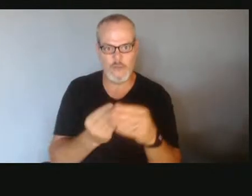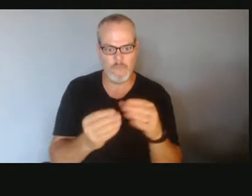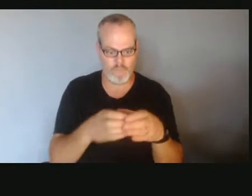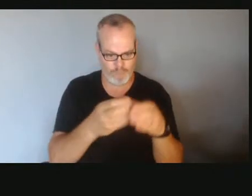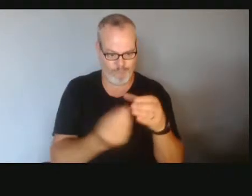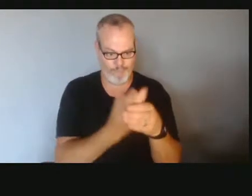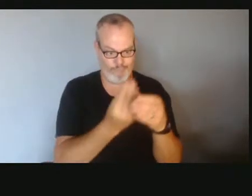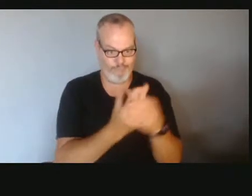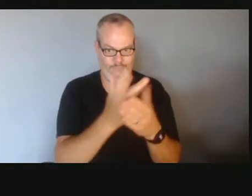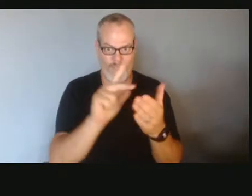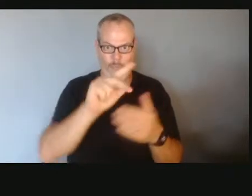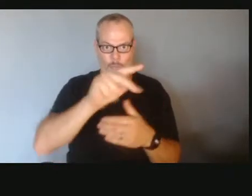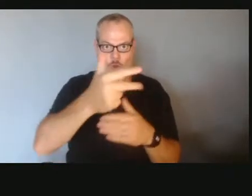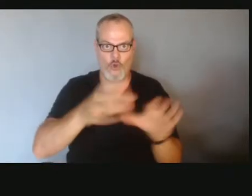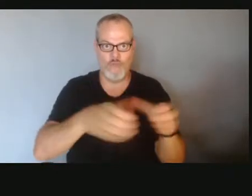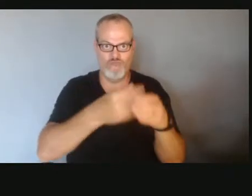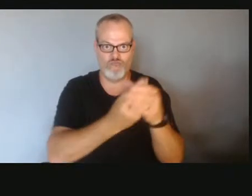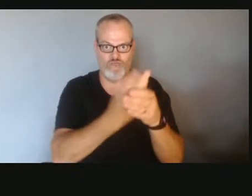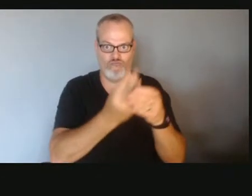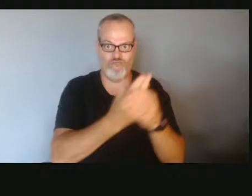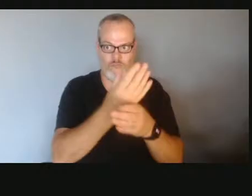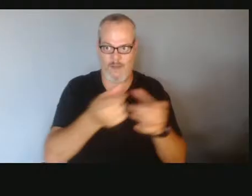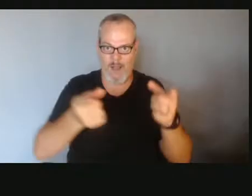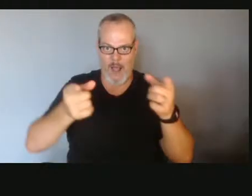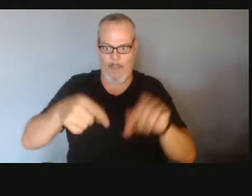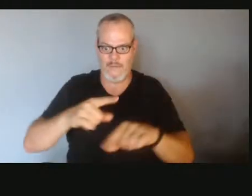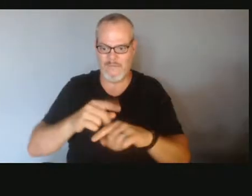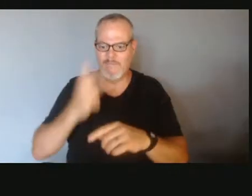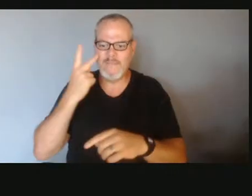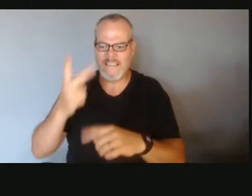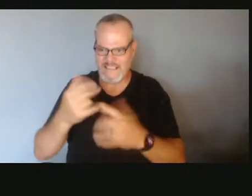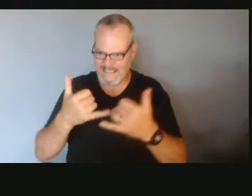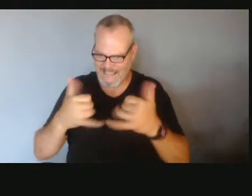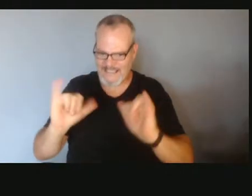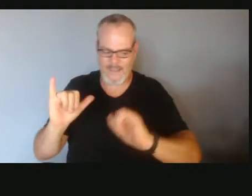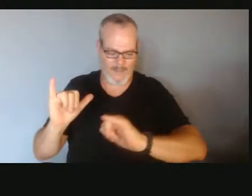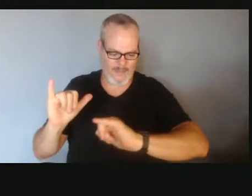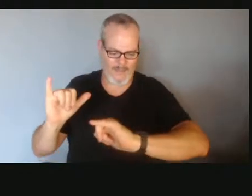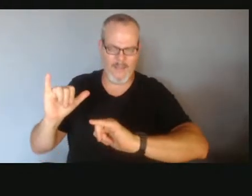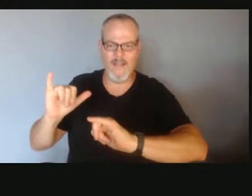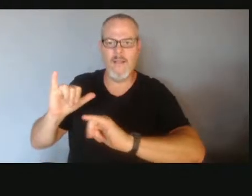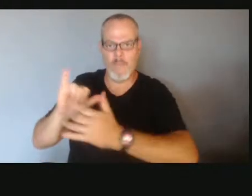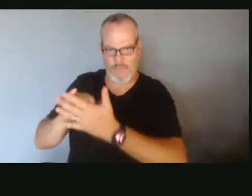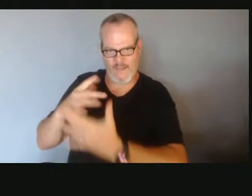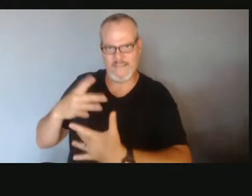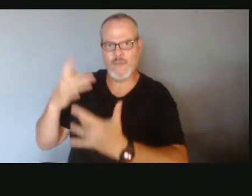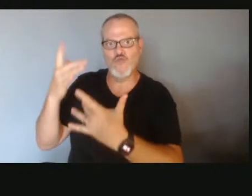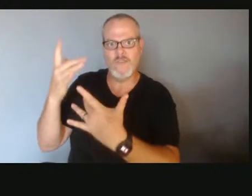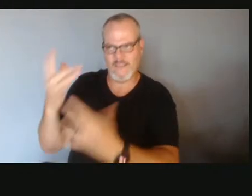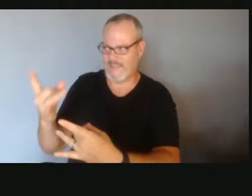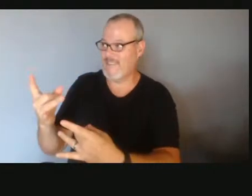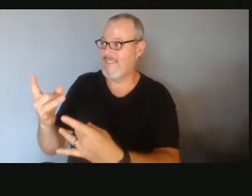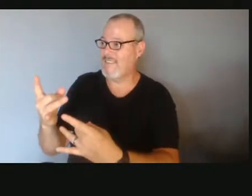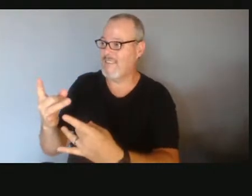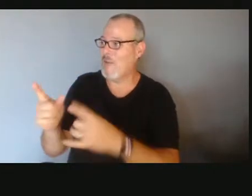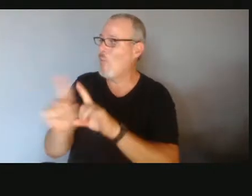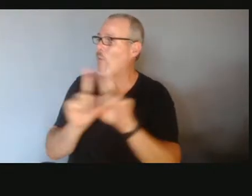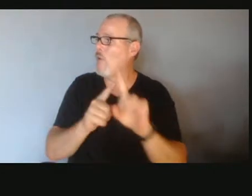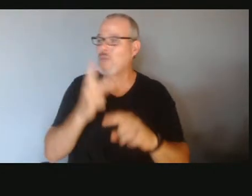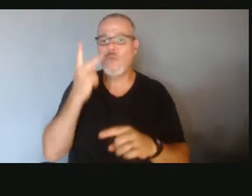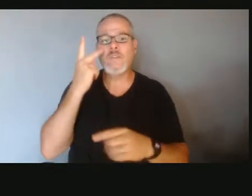there's still some complications happening in there. So that's the interesting part here. And we also see a little bit of this, of the,